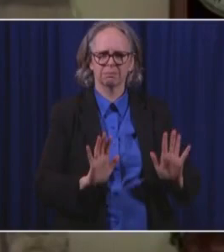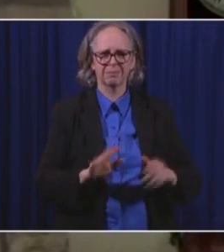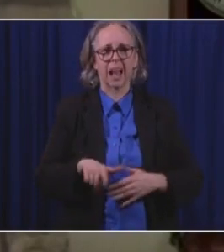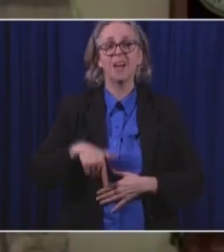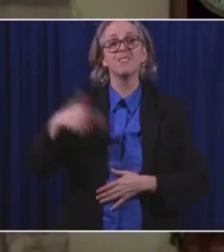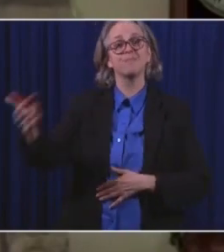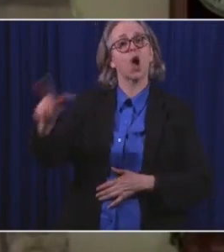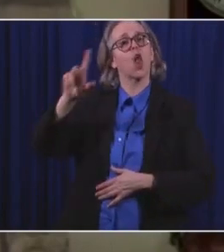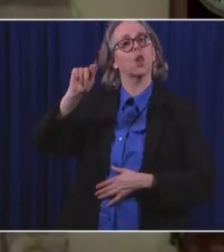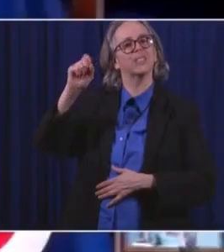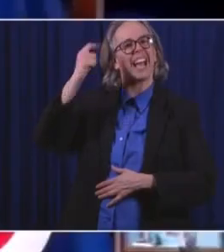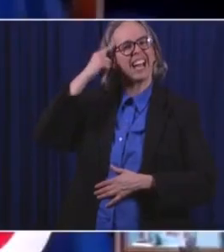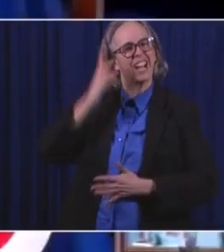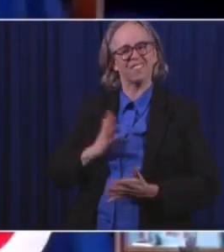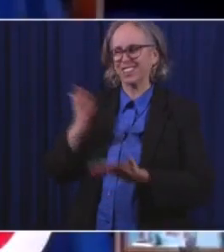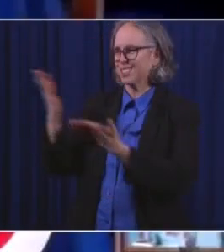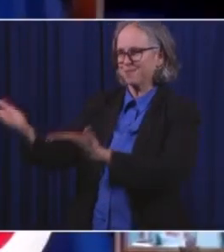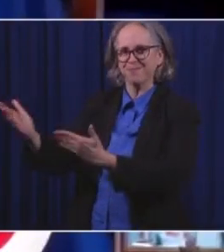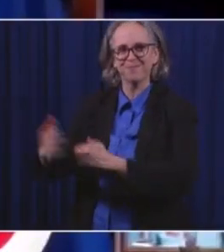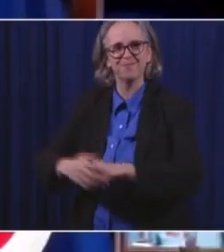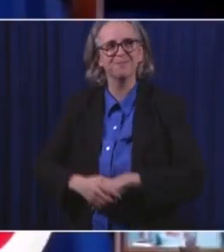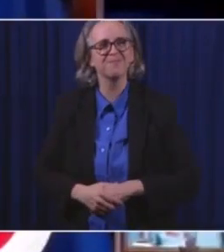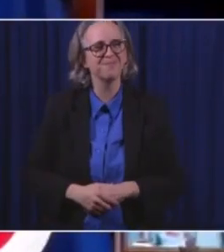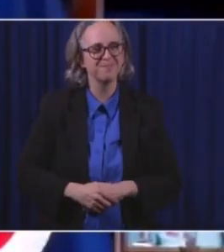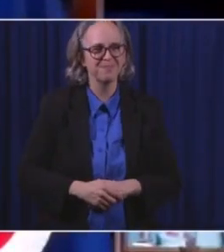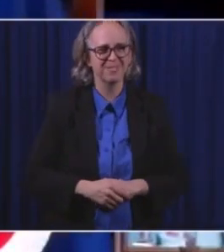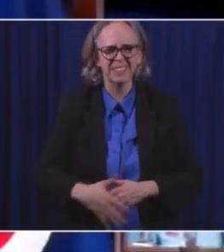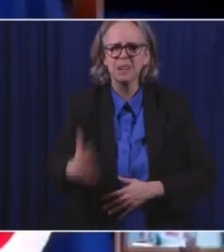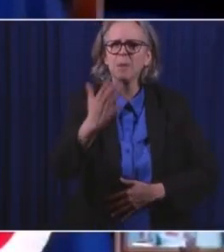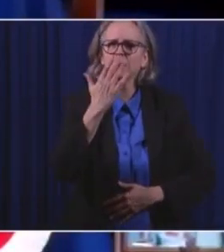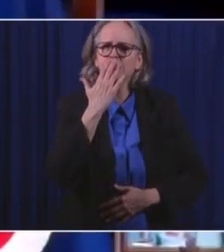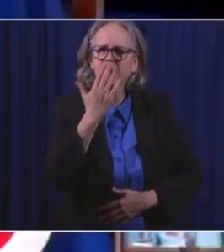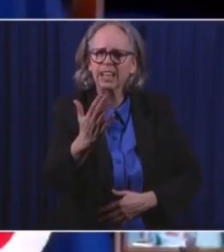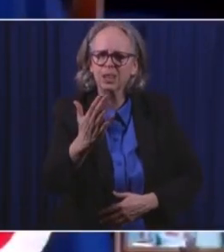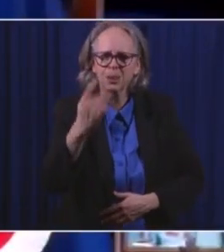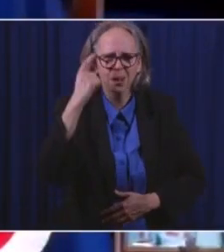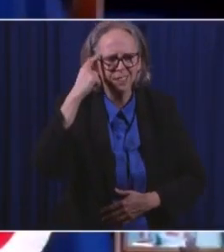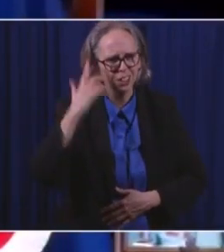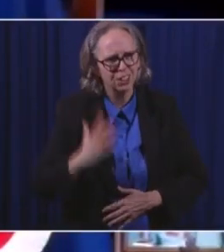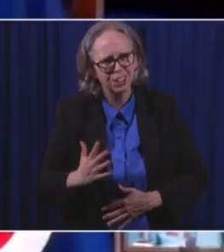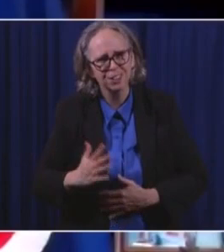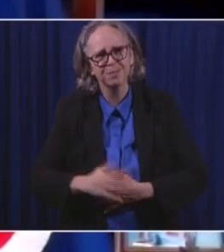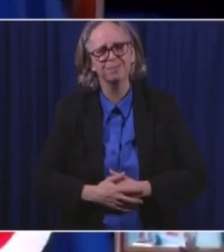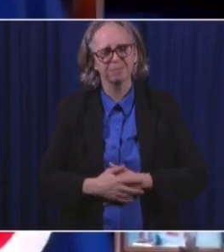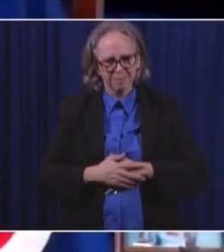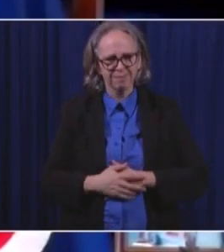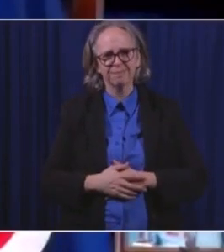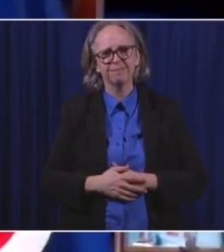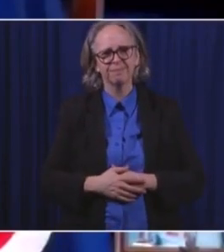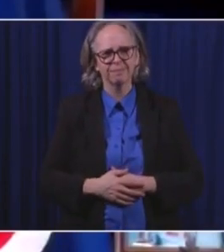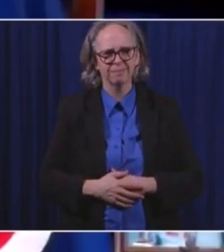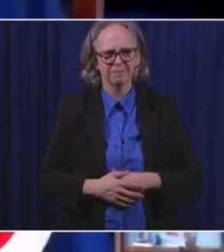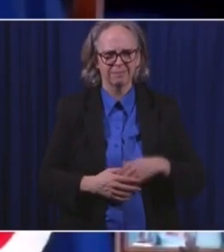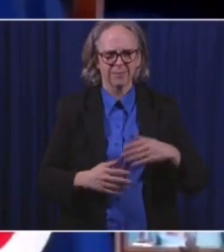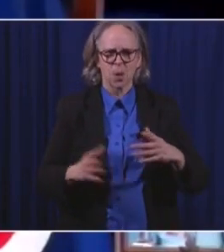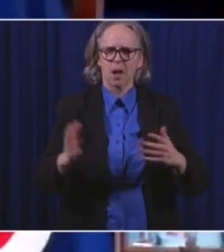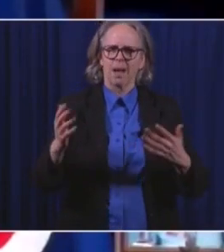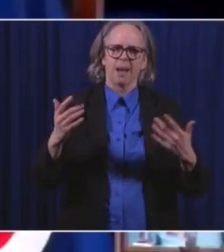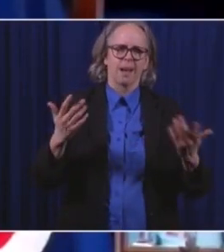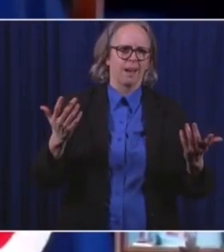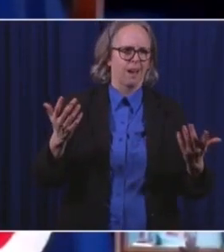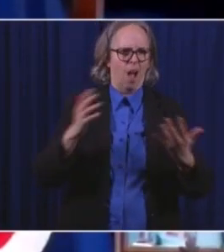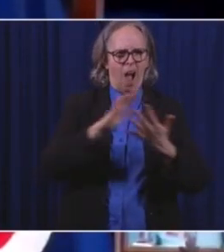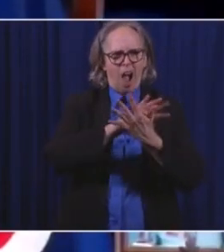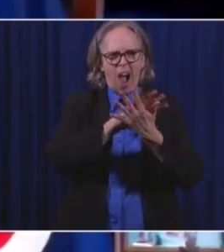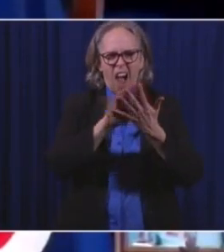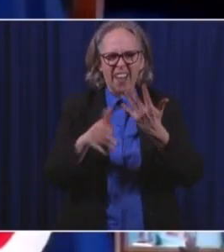Thank you, Governor. I know that we've talked a lot. It was great to have all the medical professionals